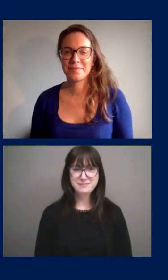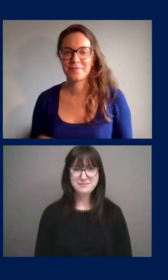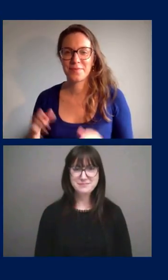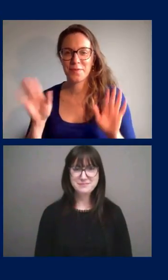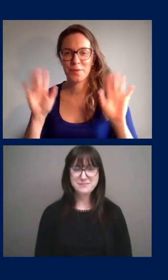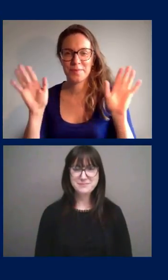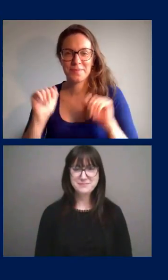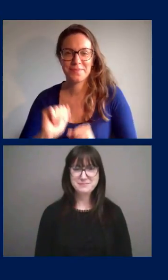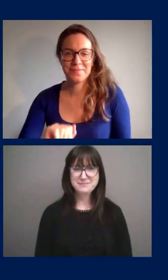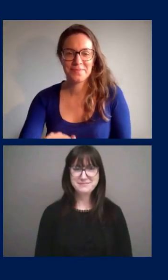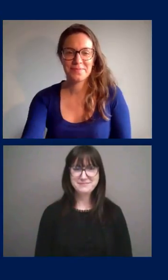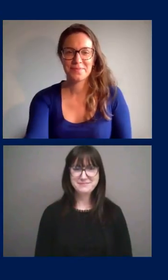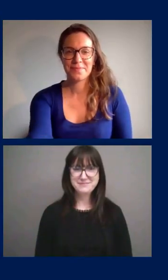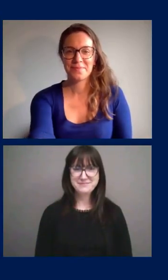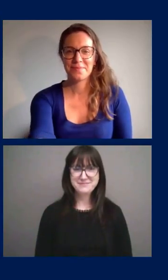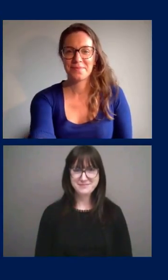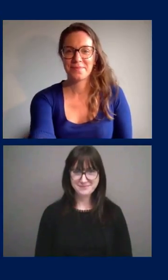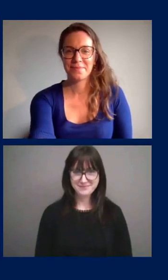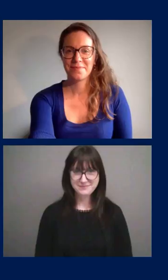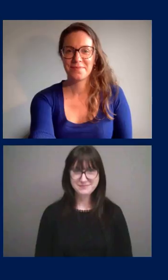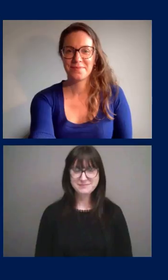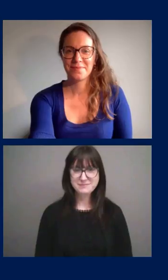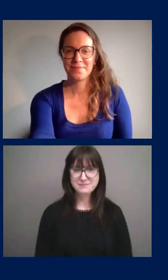au